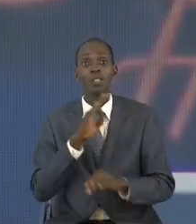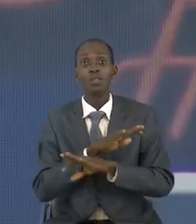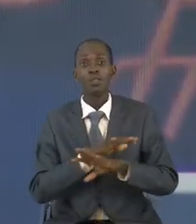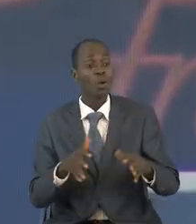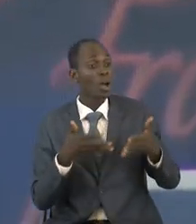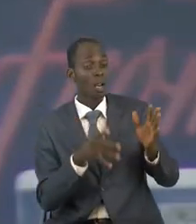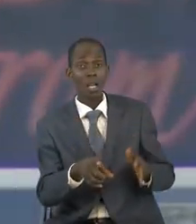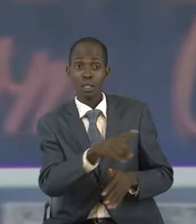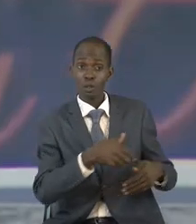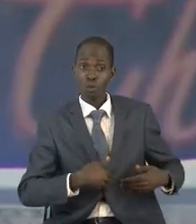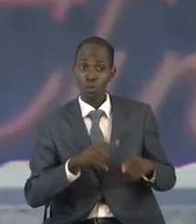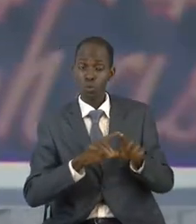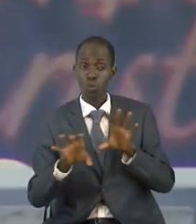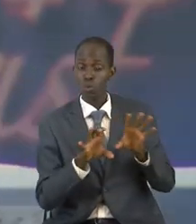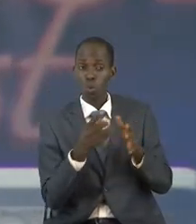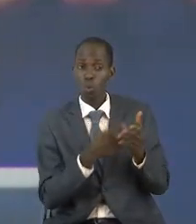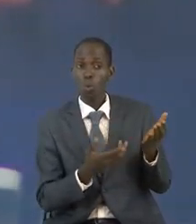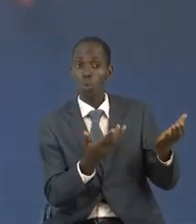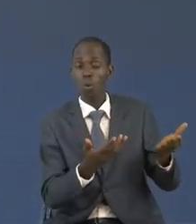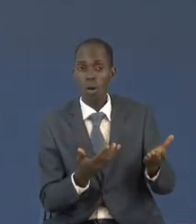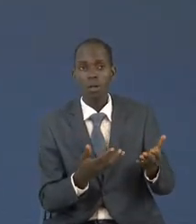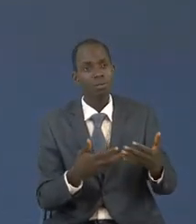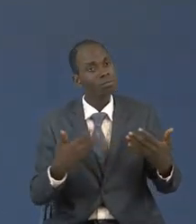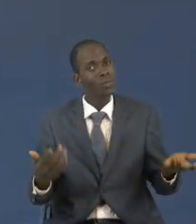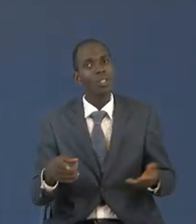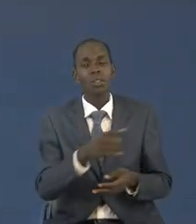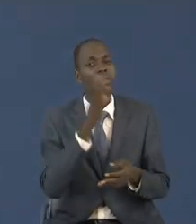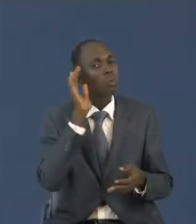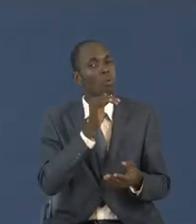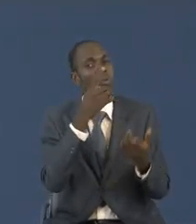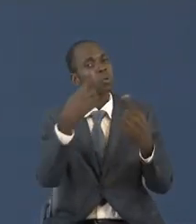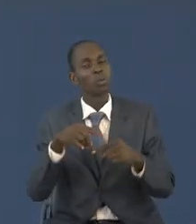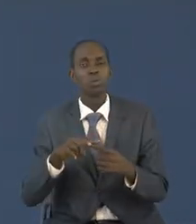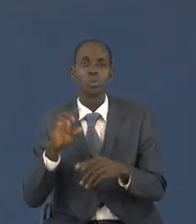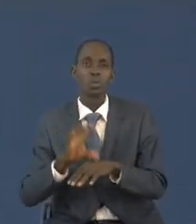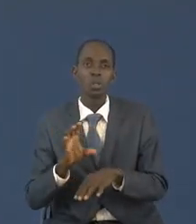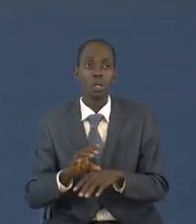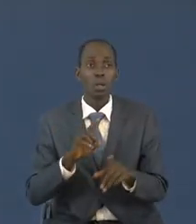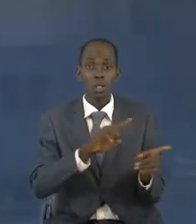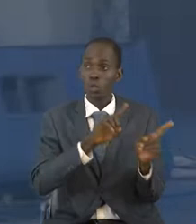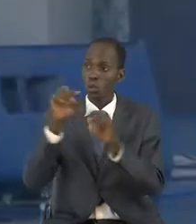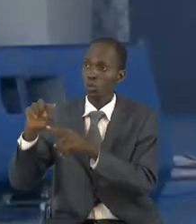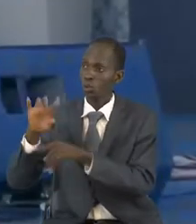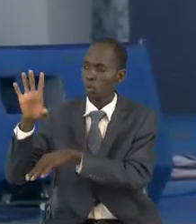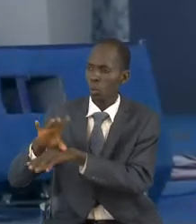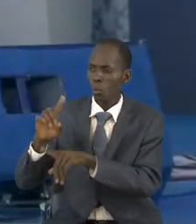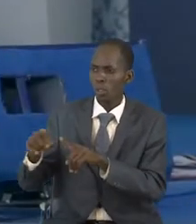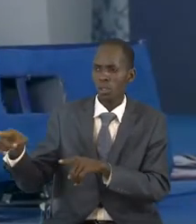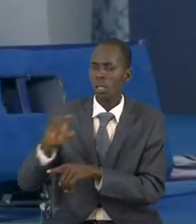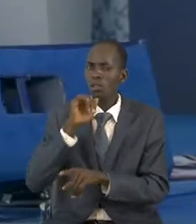want to do, they will not come to church again. They come to your church, but they don't get to the kingdom of God.